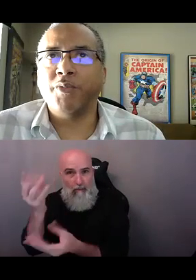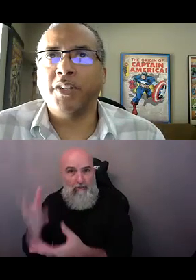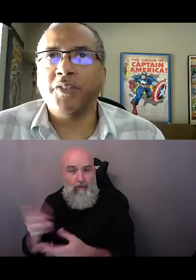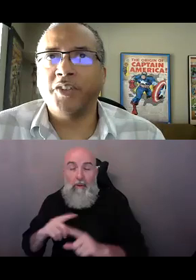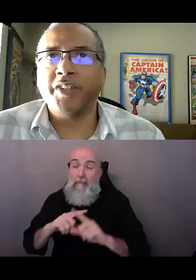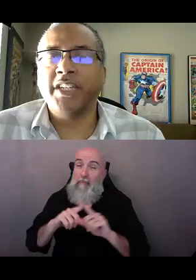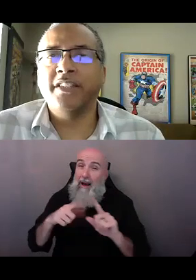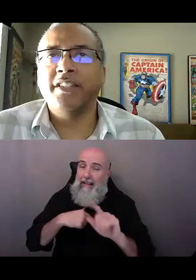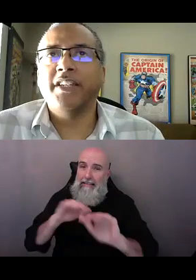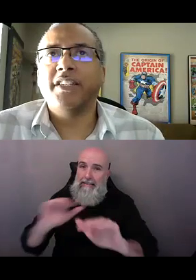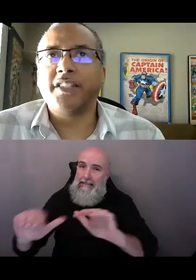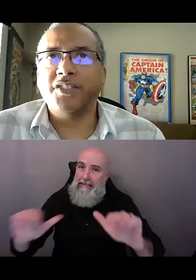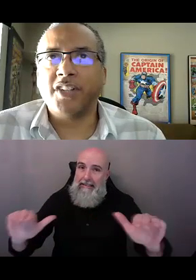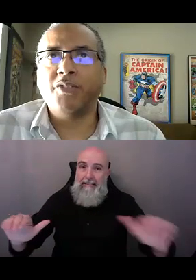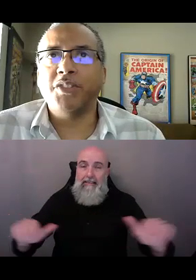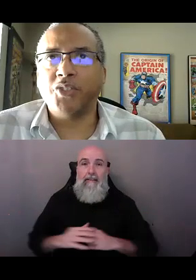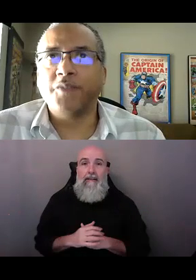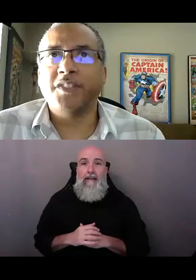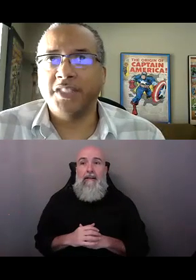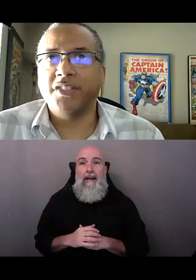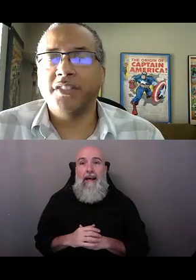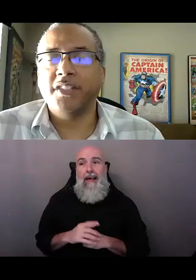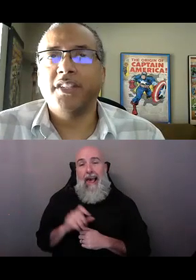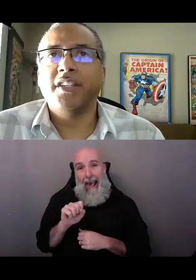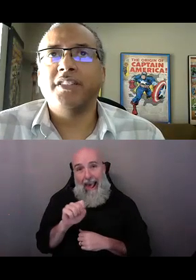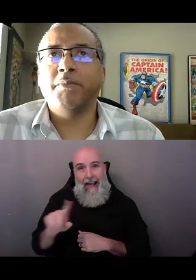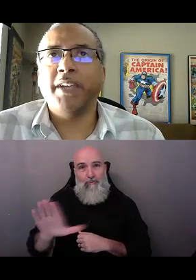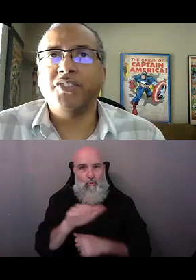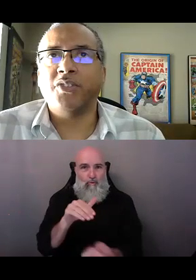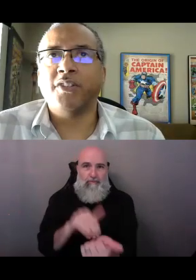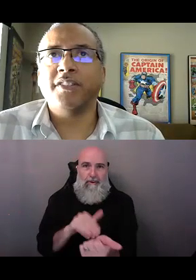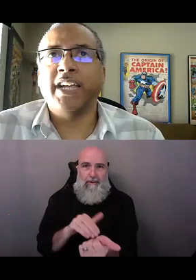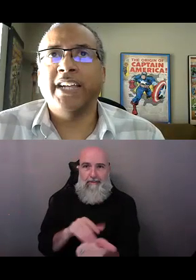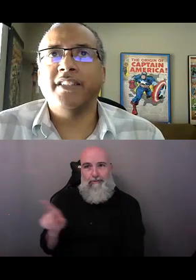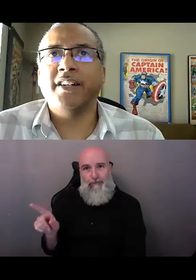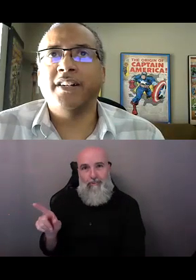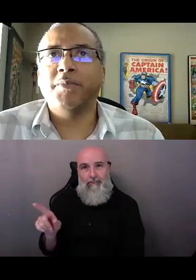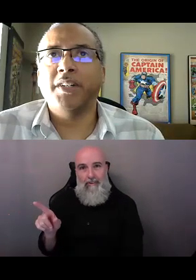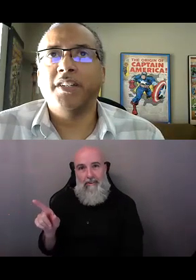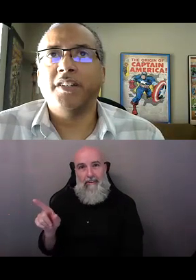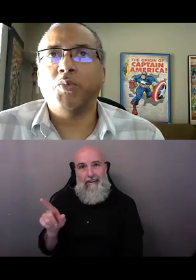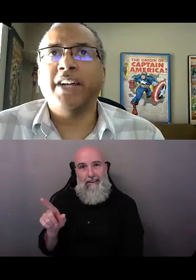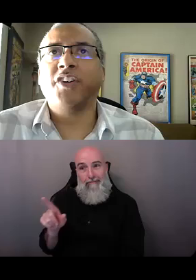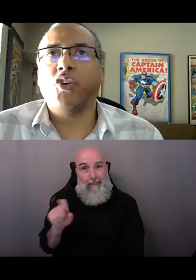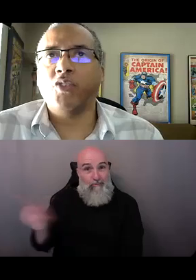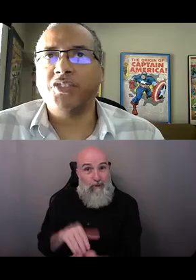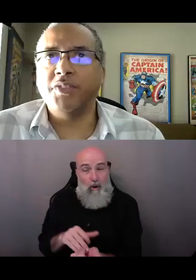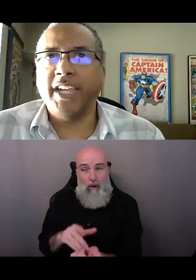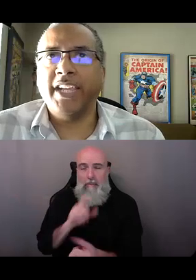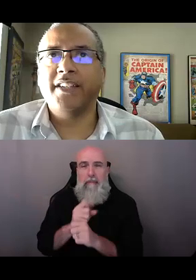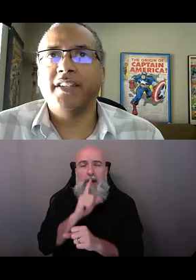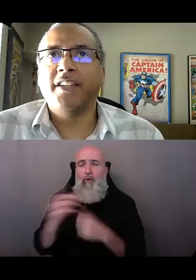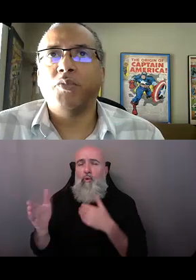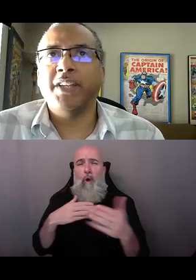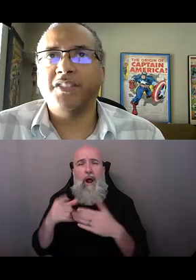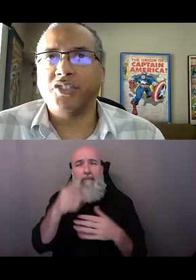tell everyone over and over again, consult with your physician to make sure that whatever course you